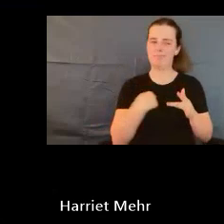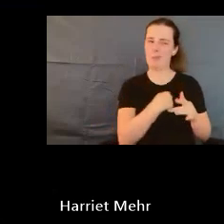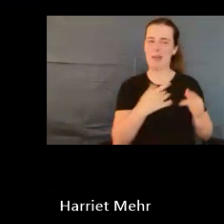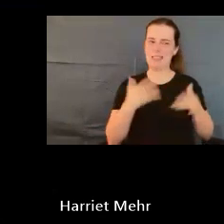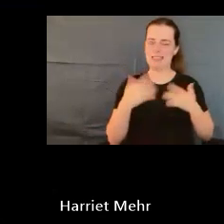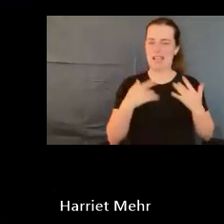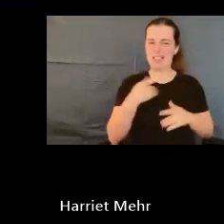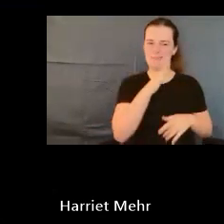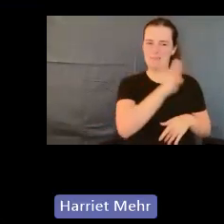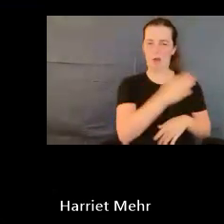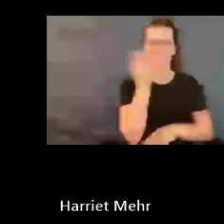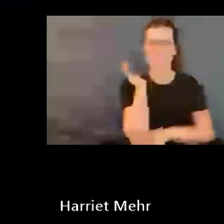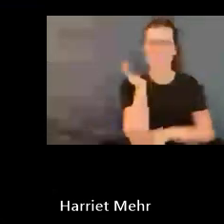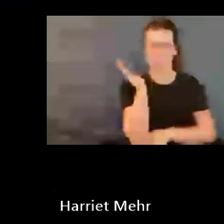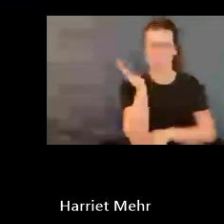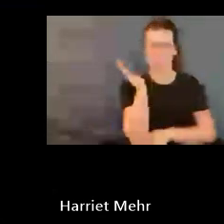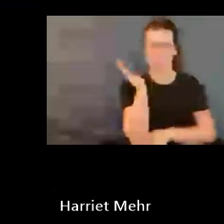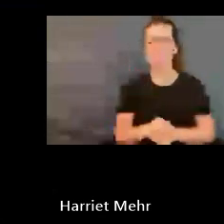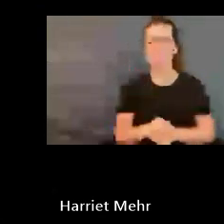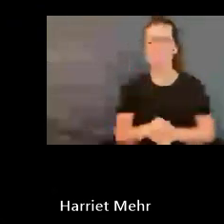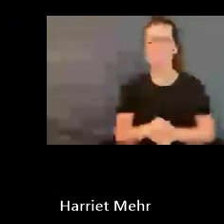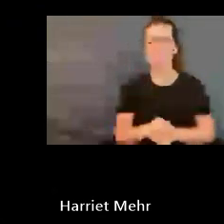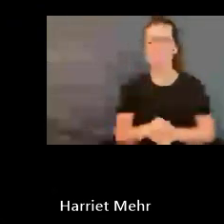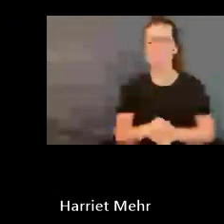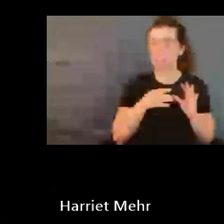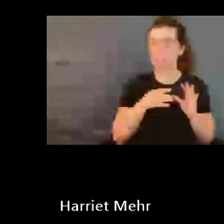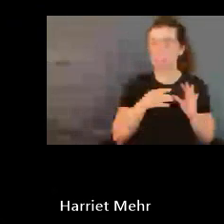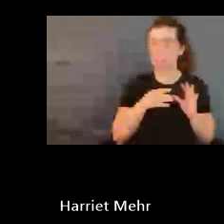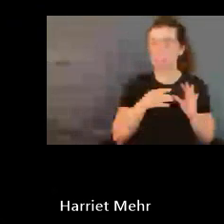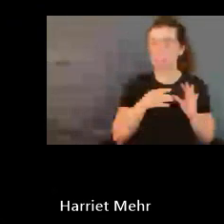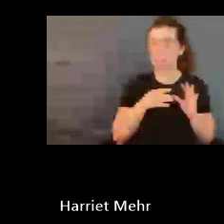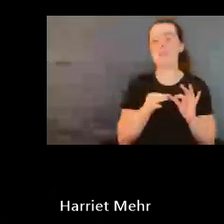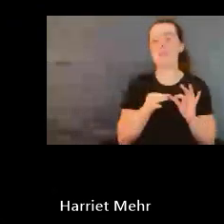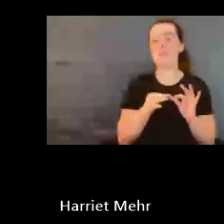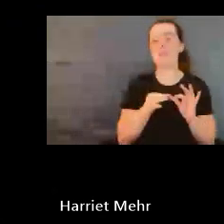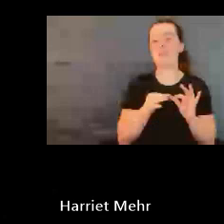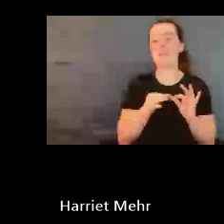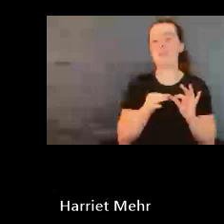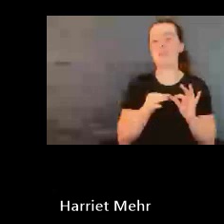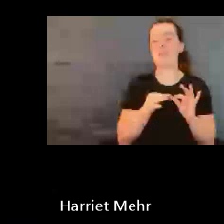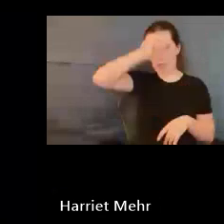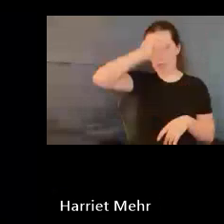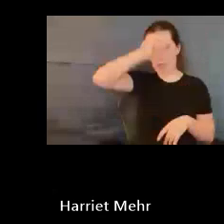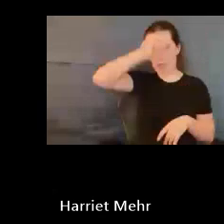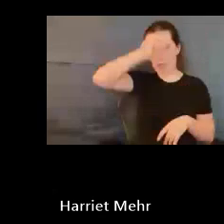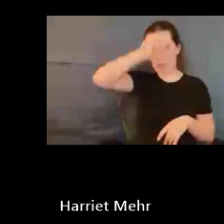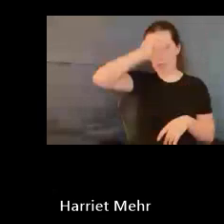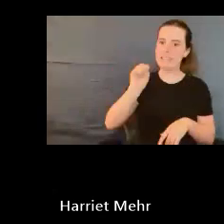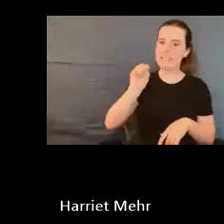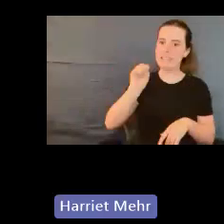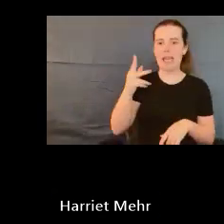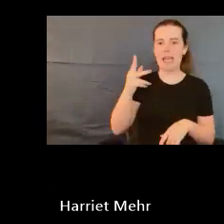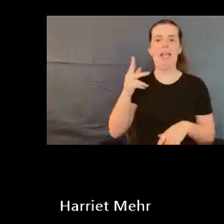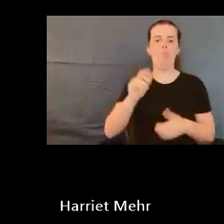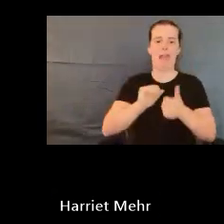here. She is going to talk about this Speedgoat 50k course and how to conquer it on race